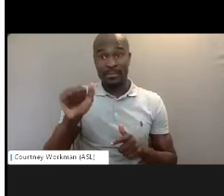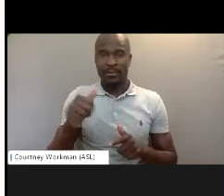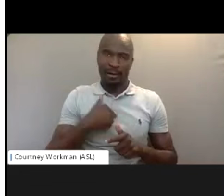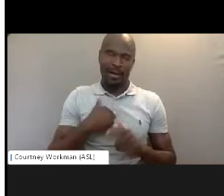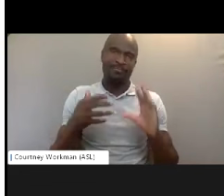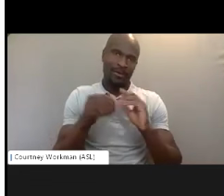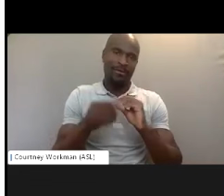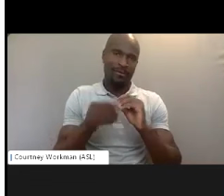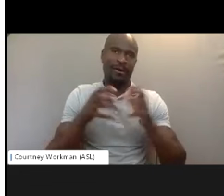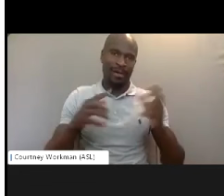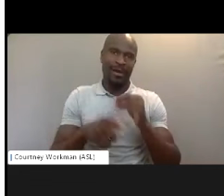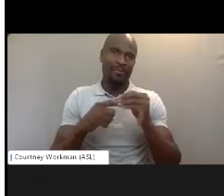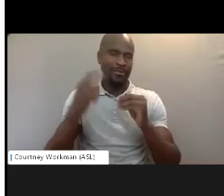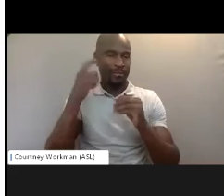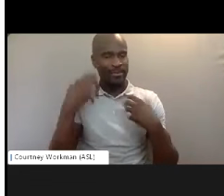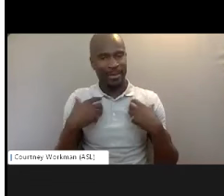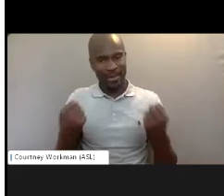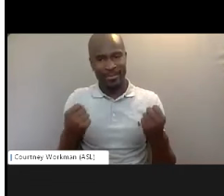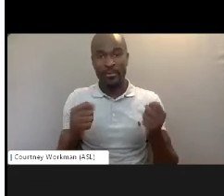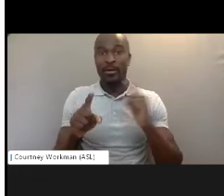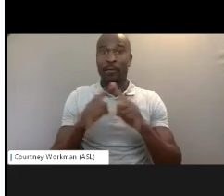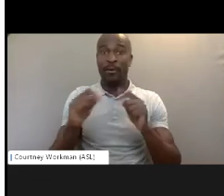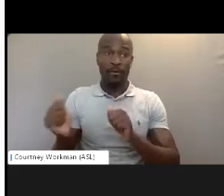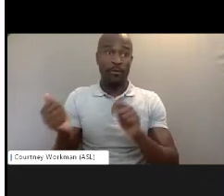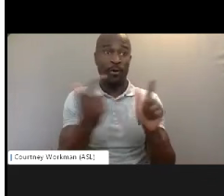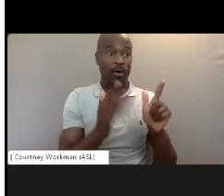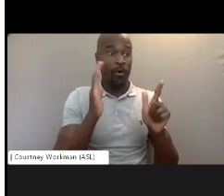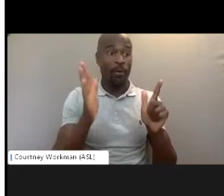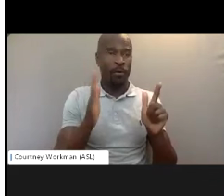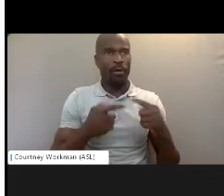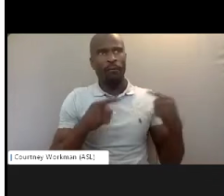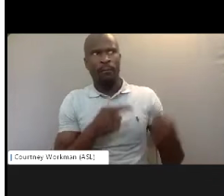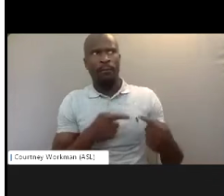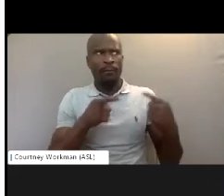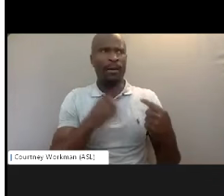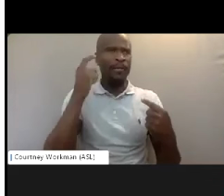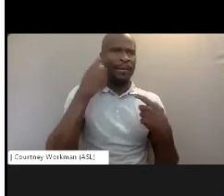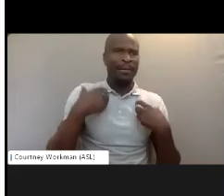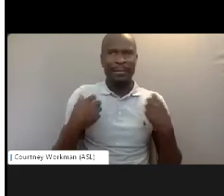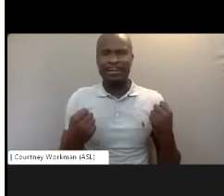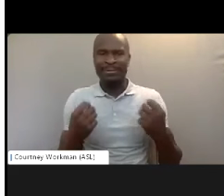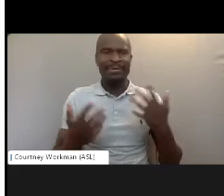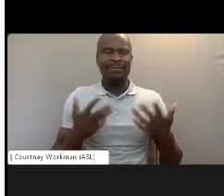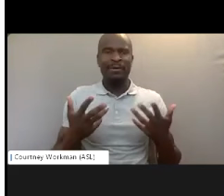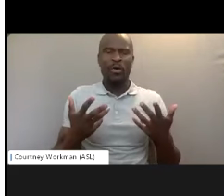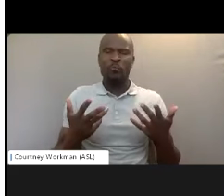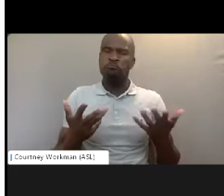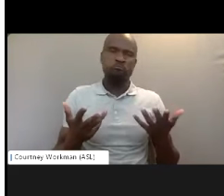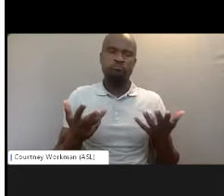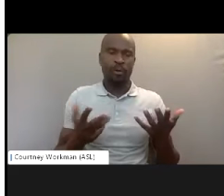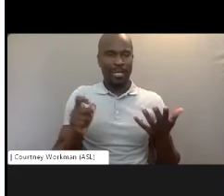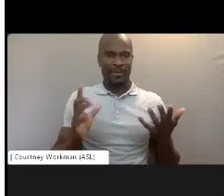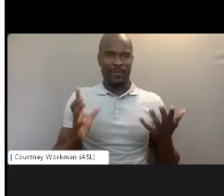everybody is gonna, need to have is gonna struggle with mental health issues or need to have, formal mental